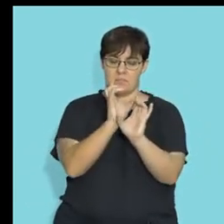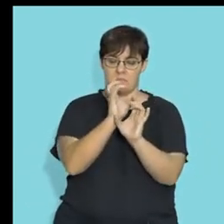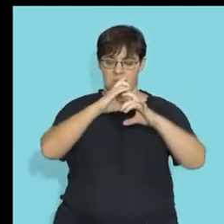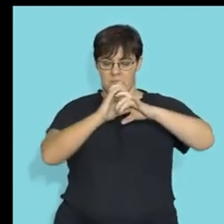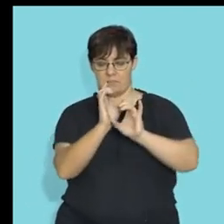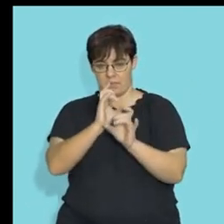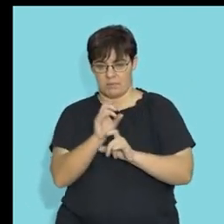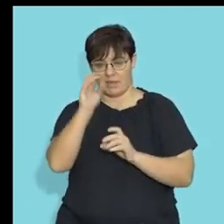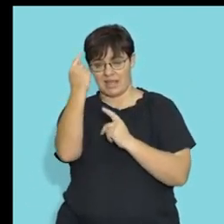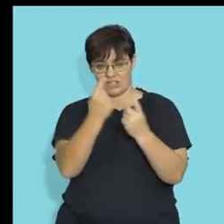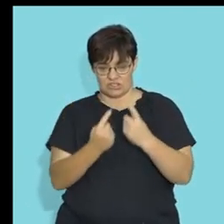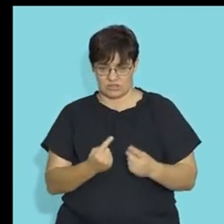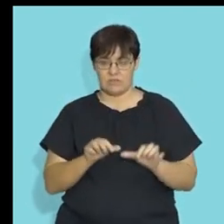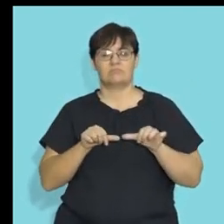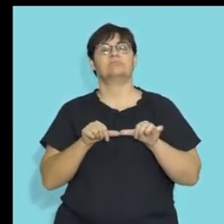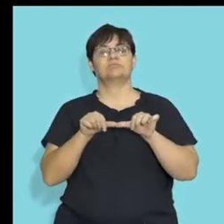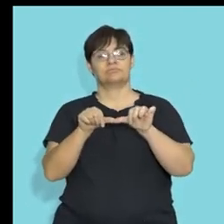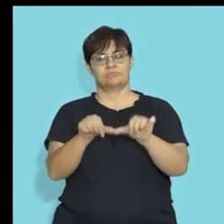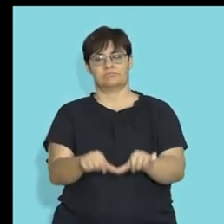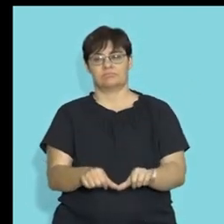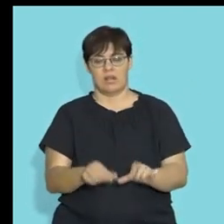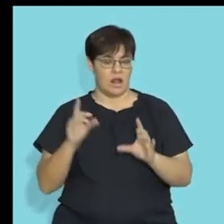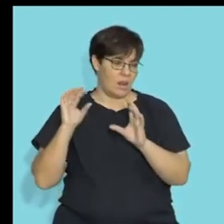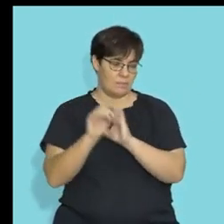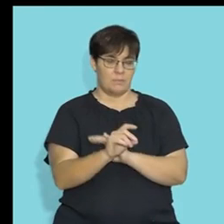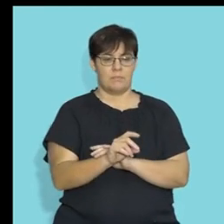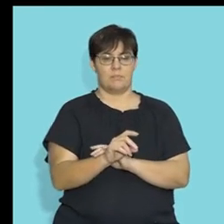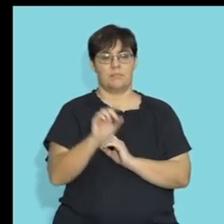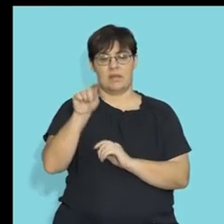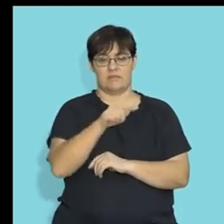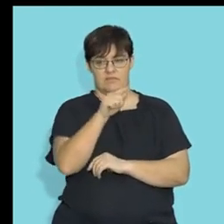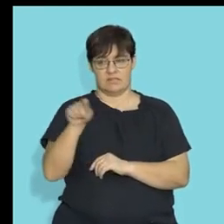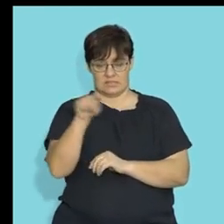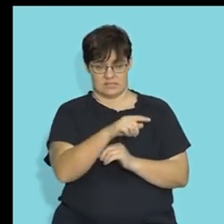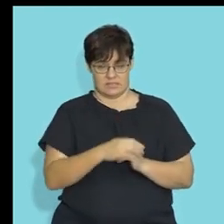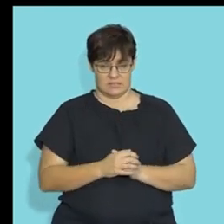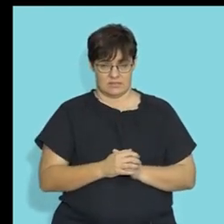of forming smaller squares inside each square is continued to infinity.